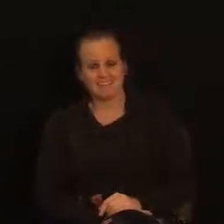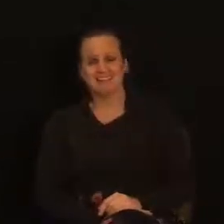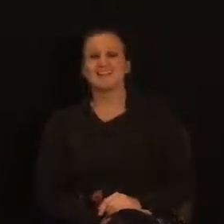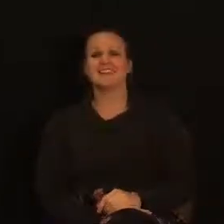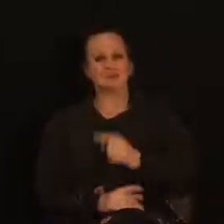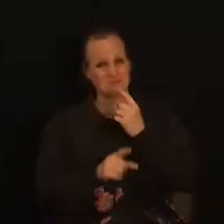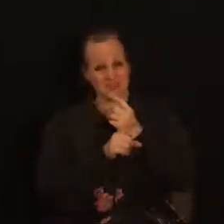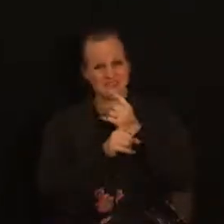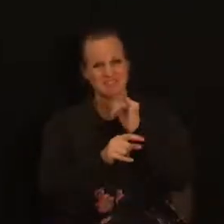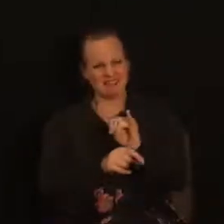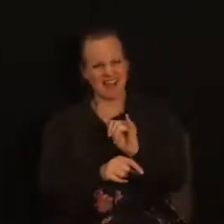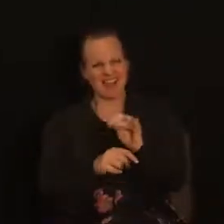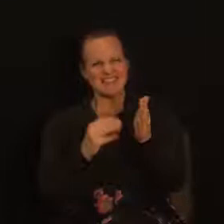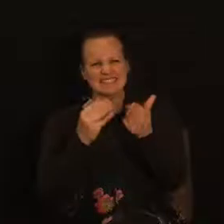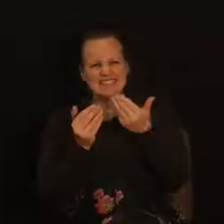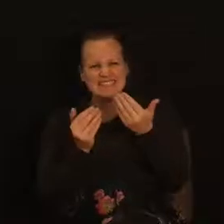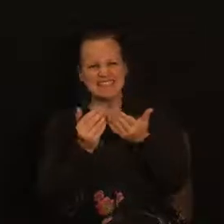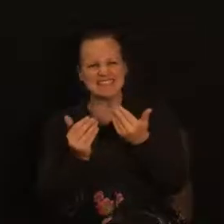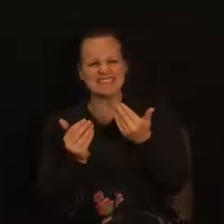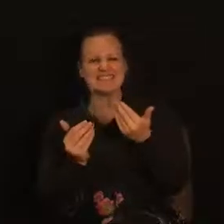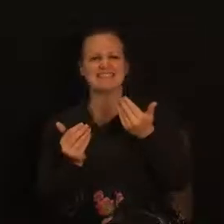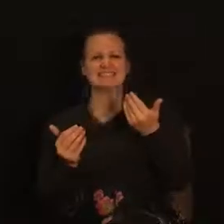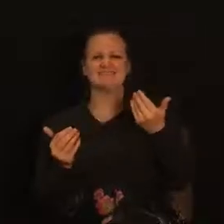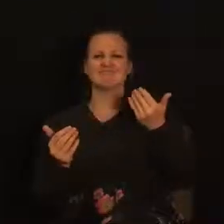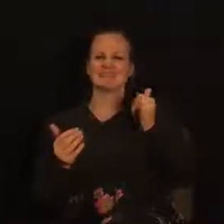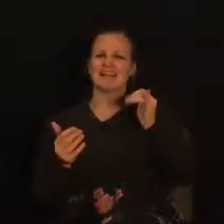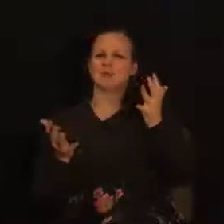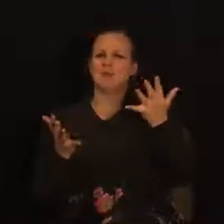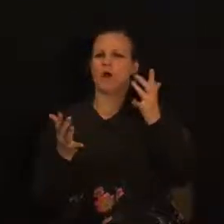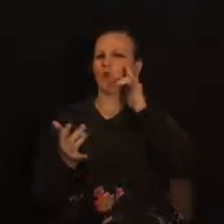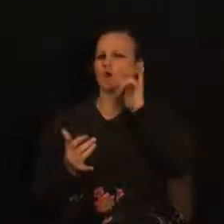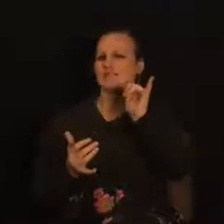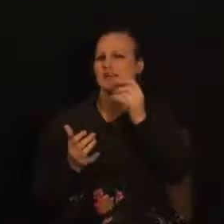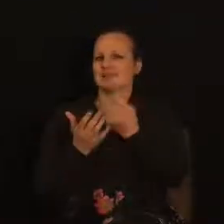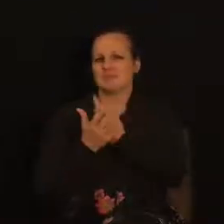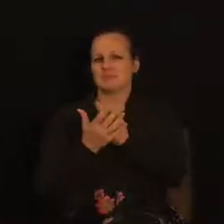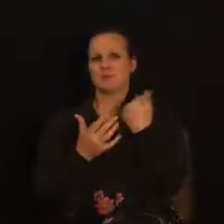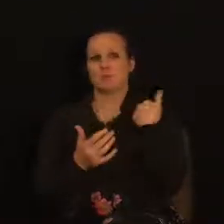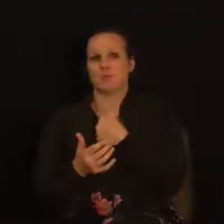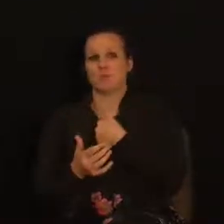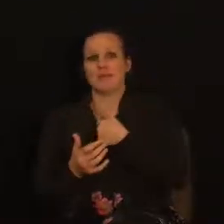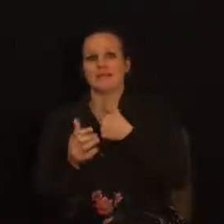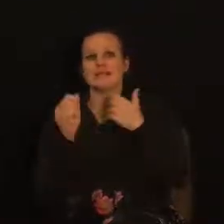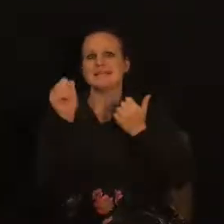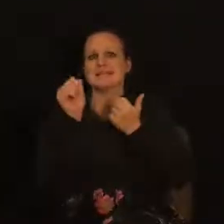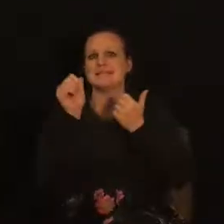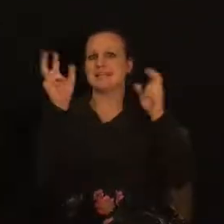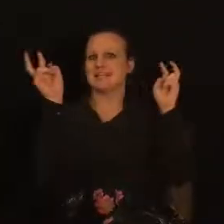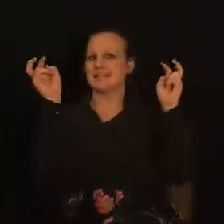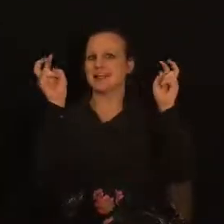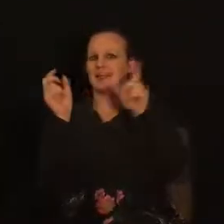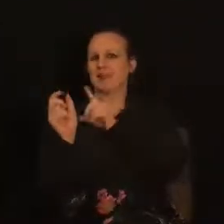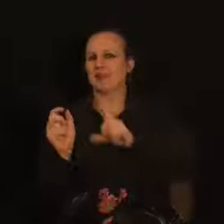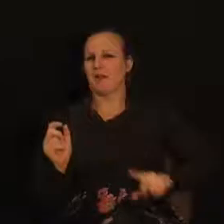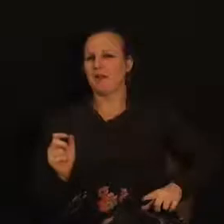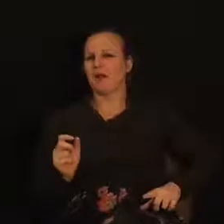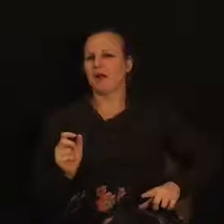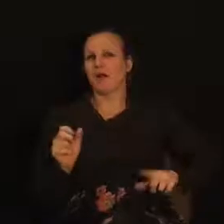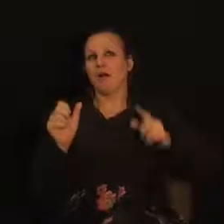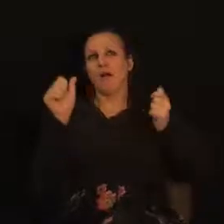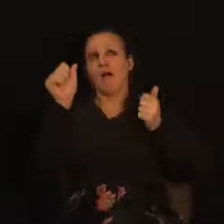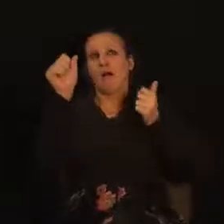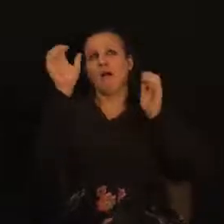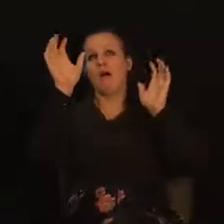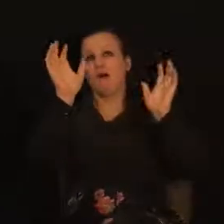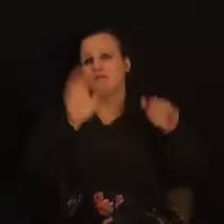That is so easy. That's what it's like sometimes when we seek the Lord. You know, we check off our